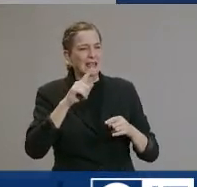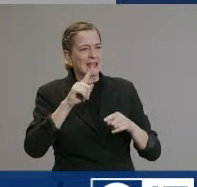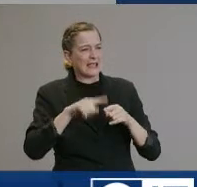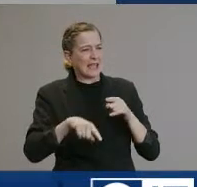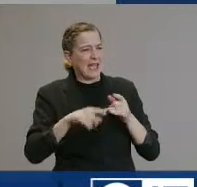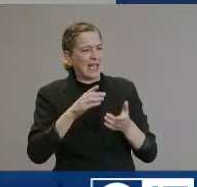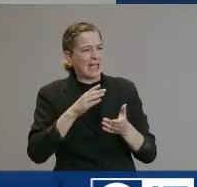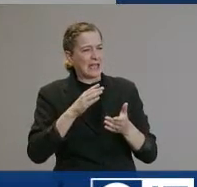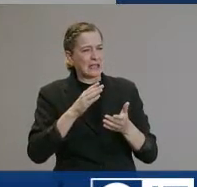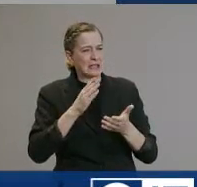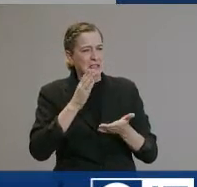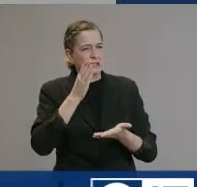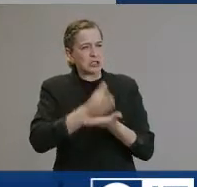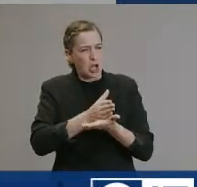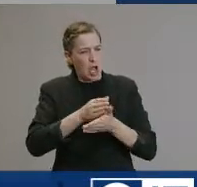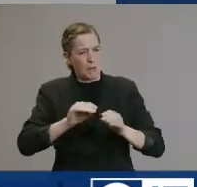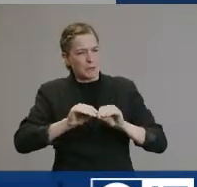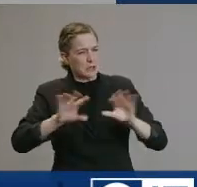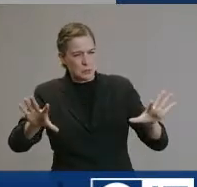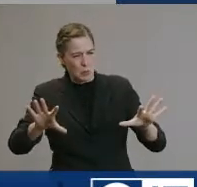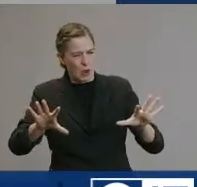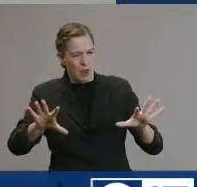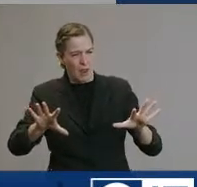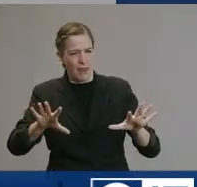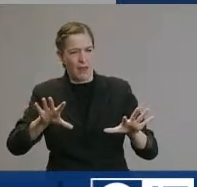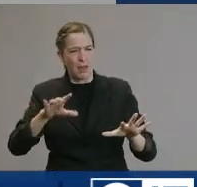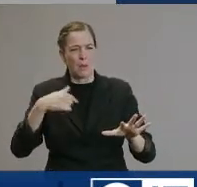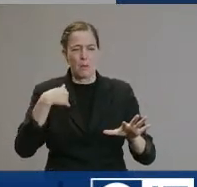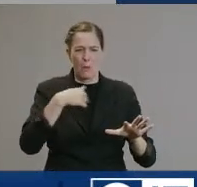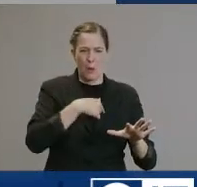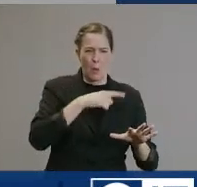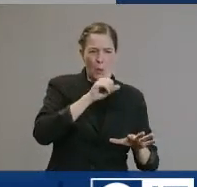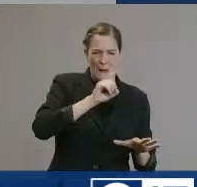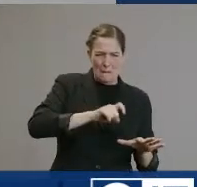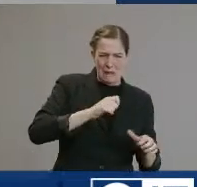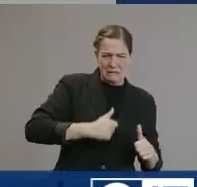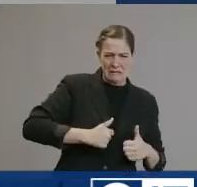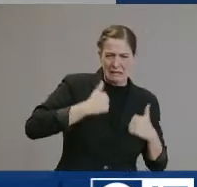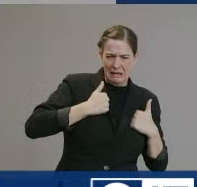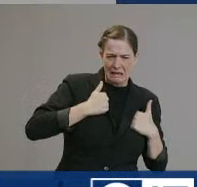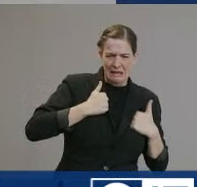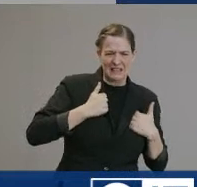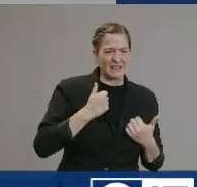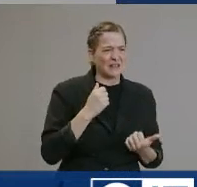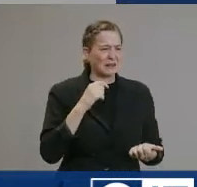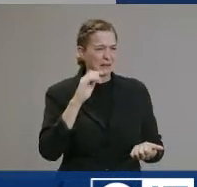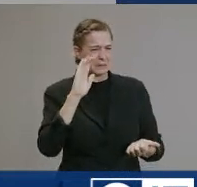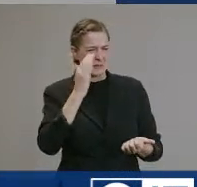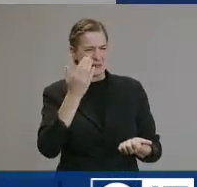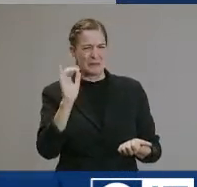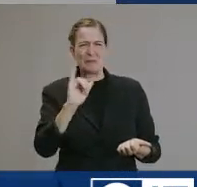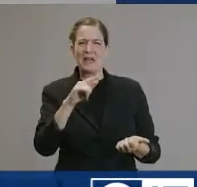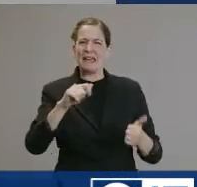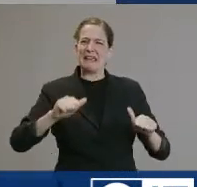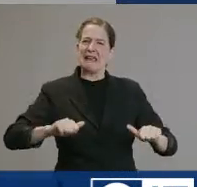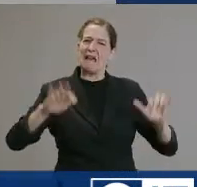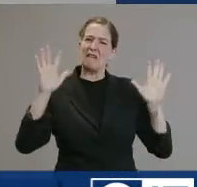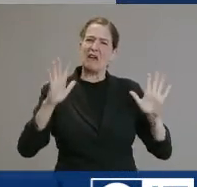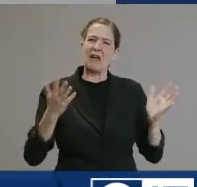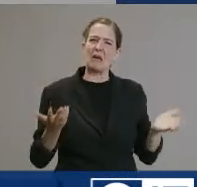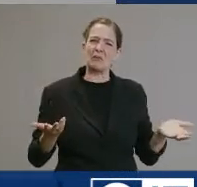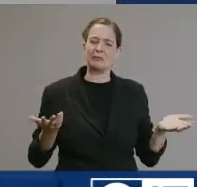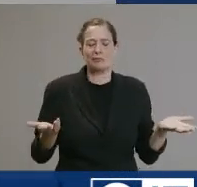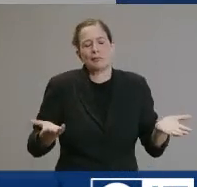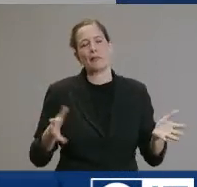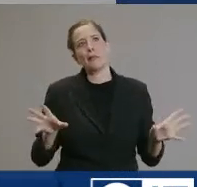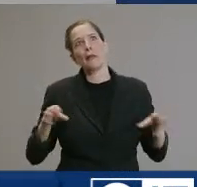given up in terms of anything to say, well, here we are, we're not going to require face masks, we're not going to